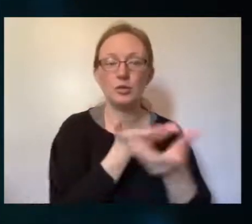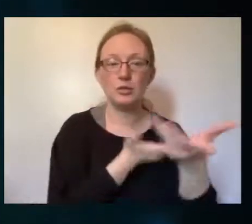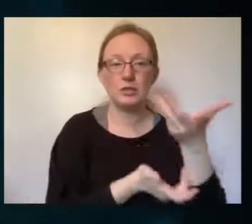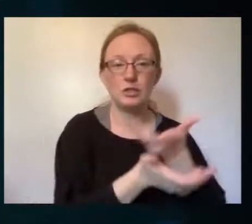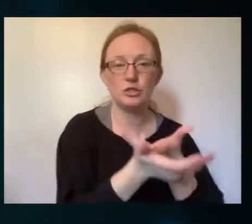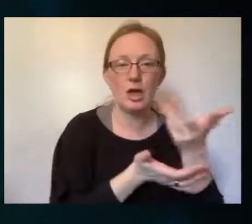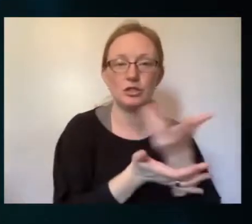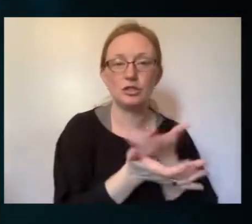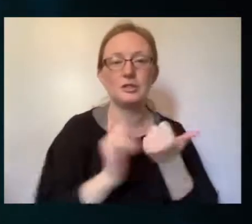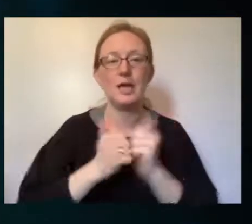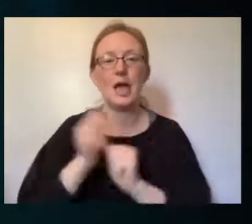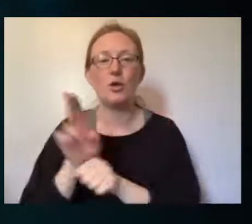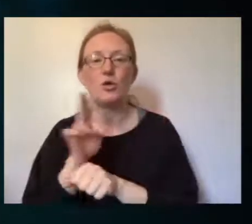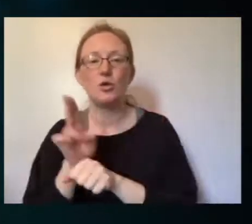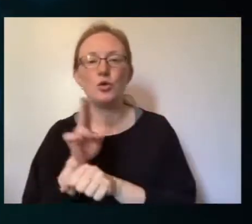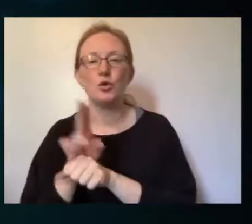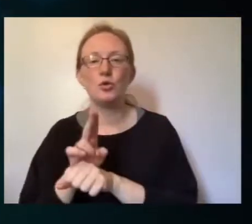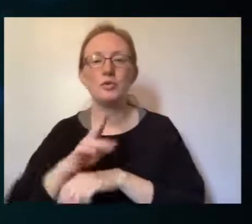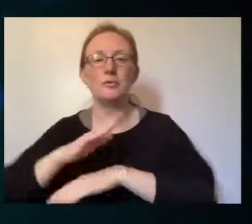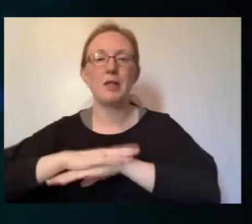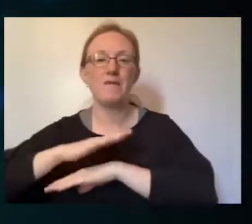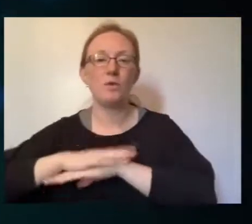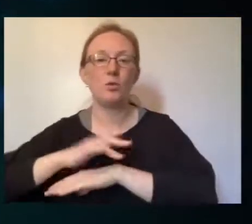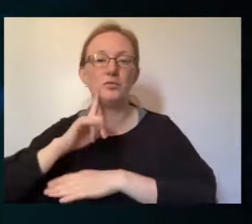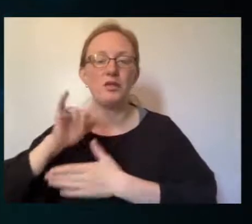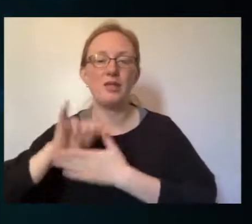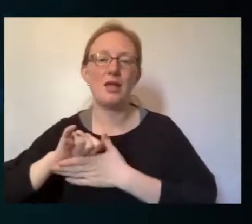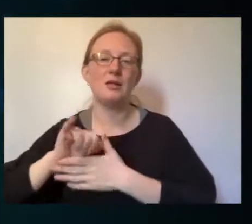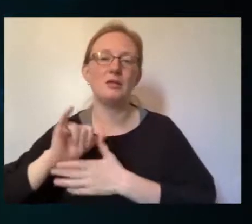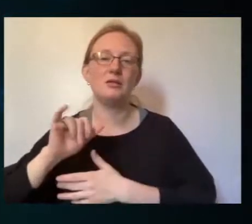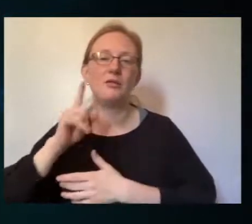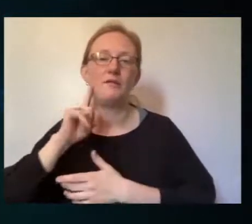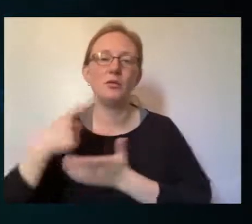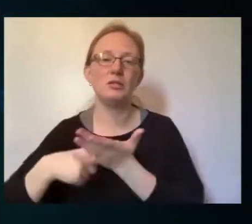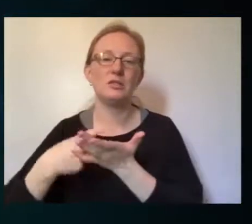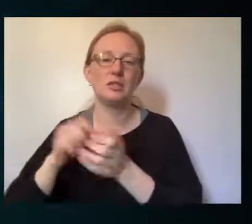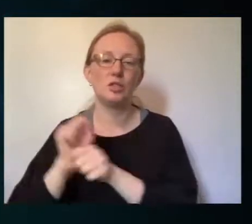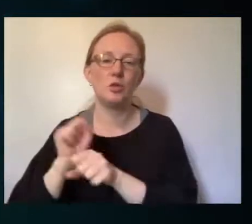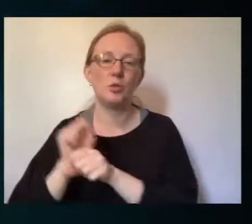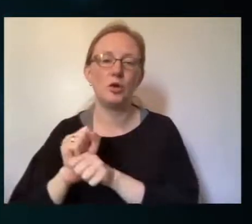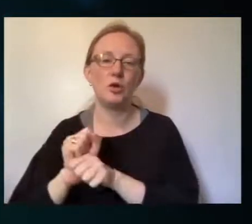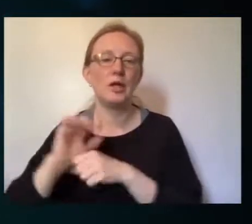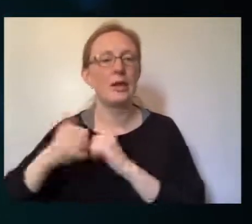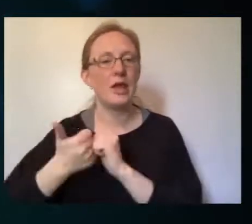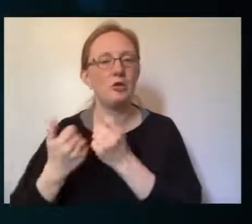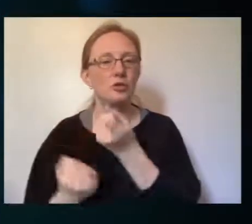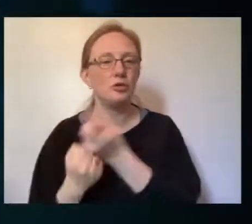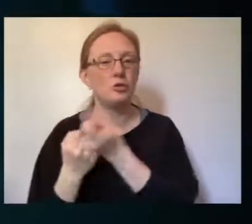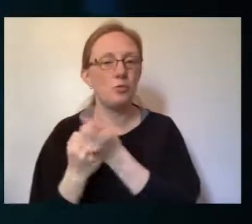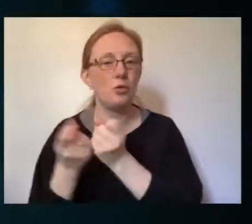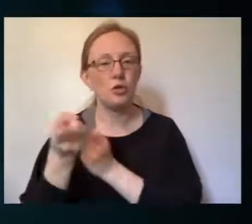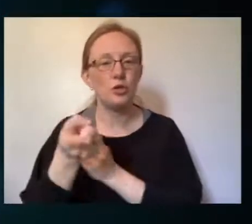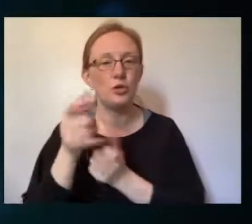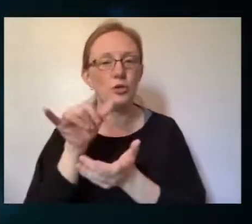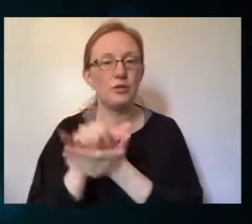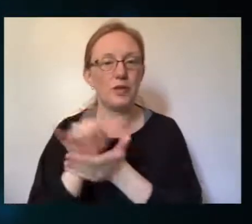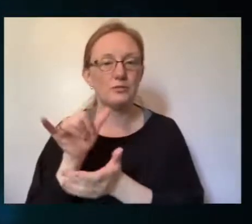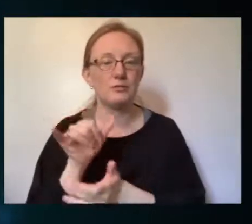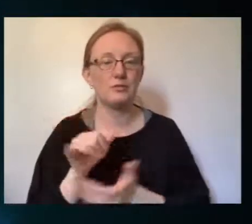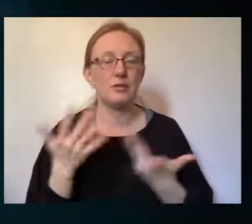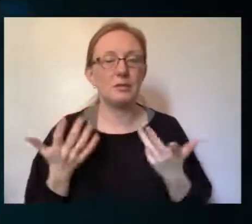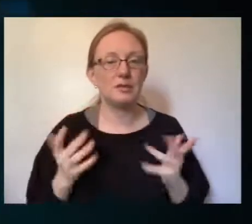of platforms to do some of that discussion work or debate work, and how we can better support you in that facility and